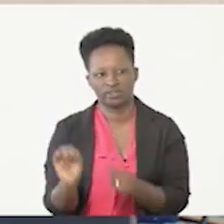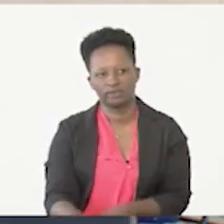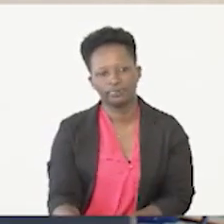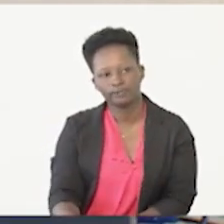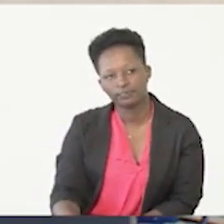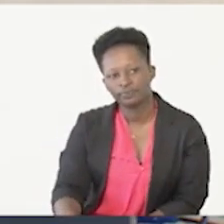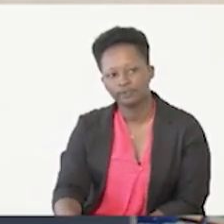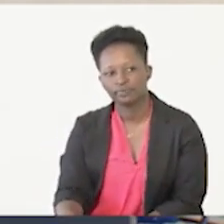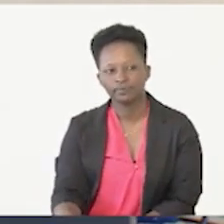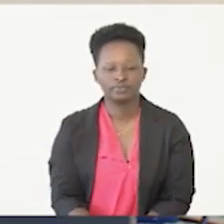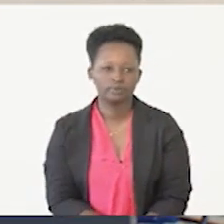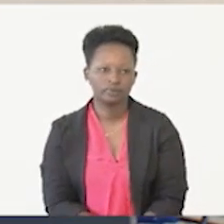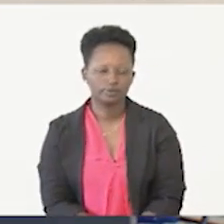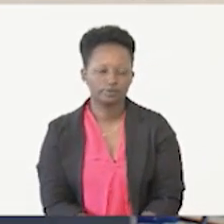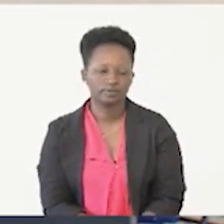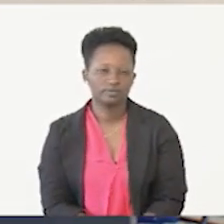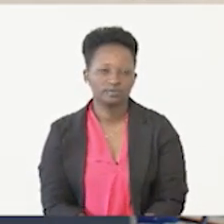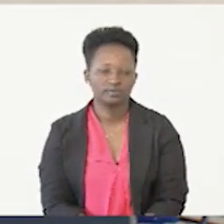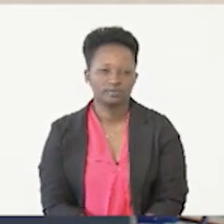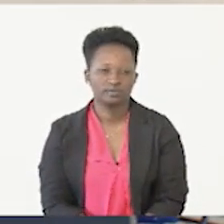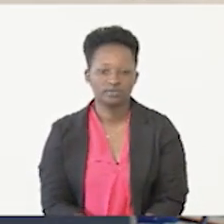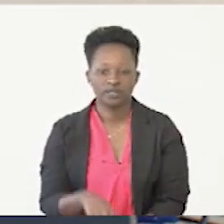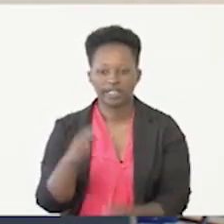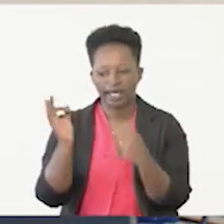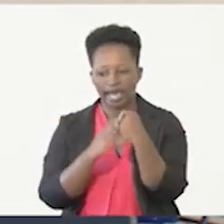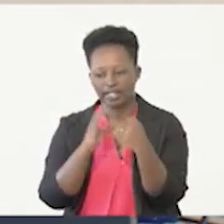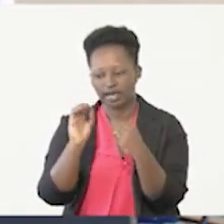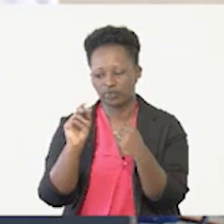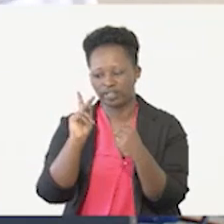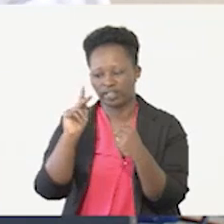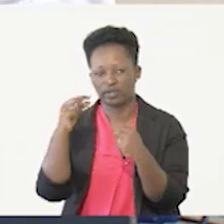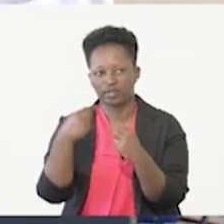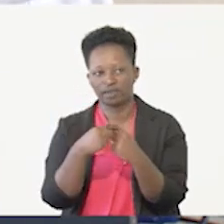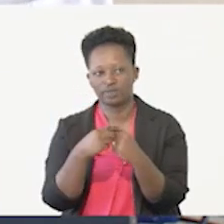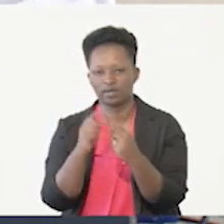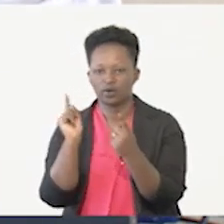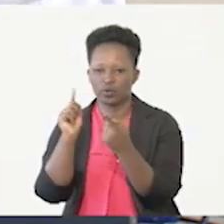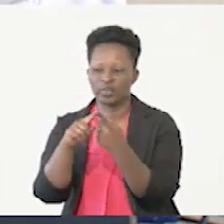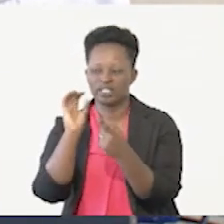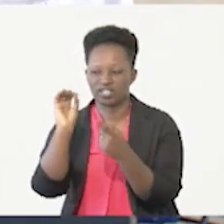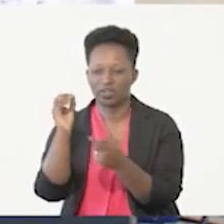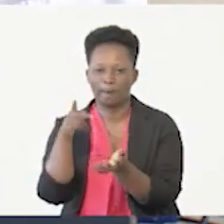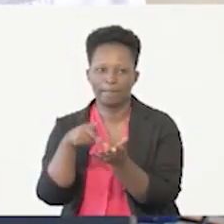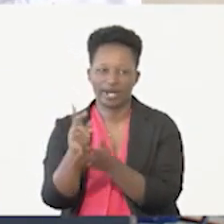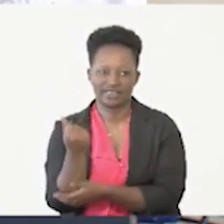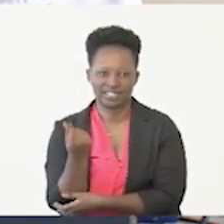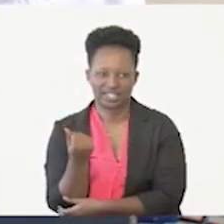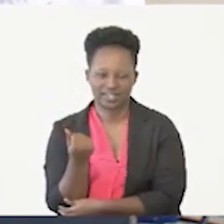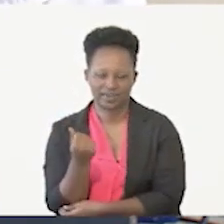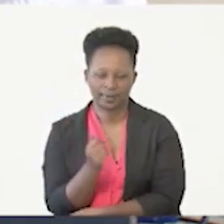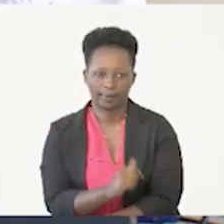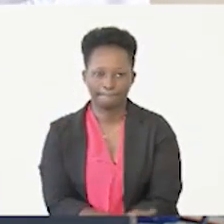this is quantity demanded as 800 kilograms at 0 price.